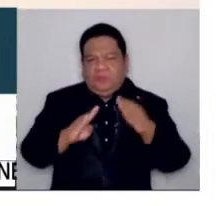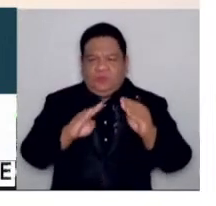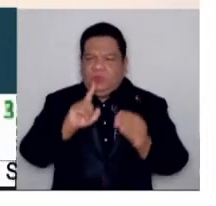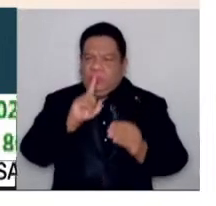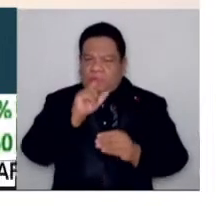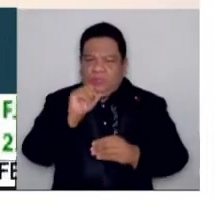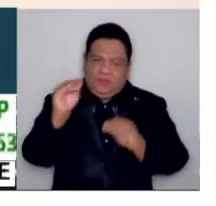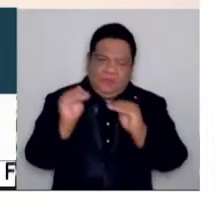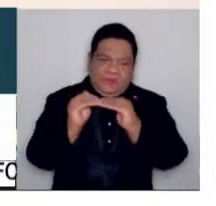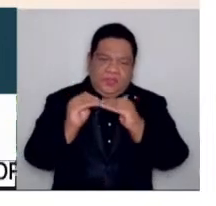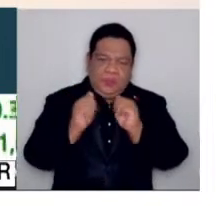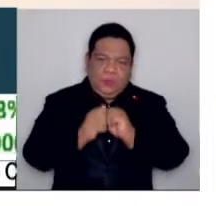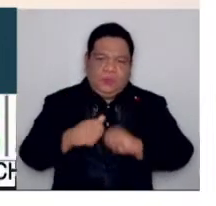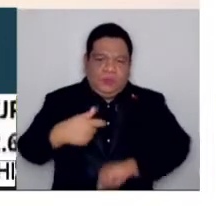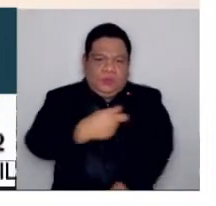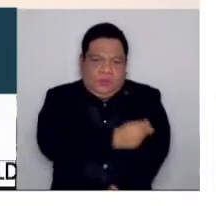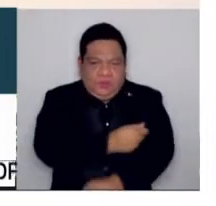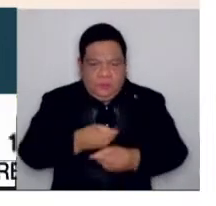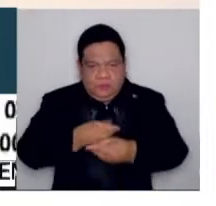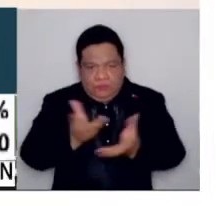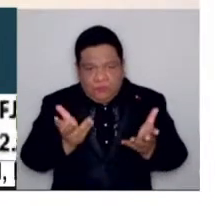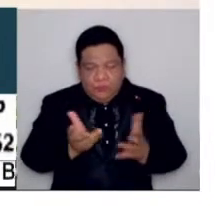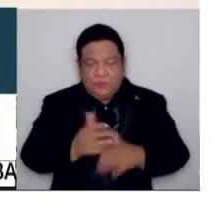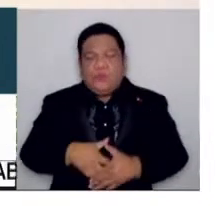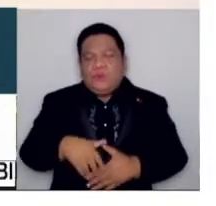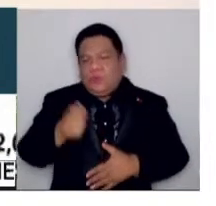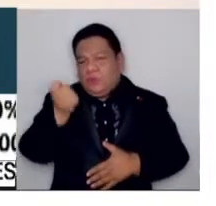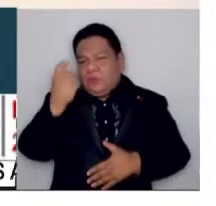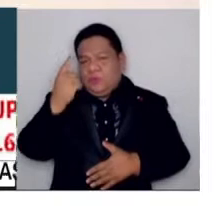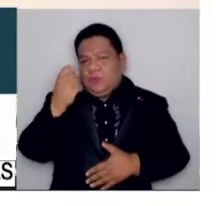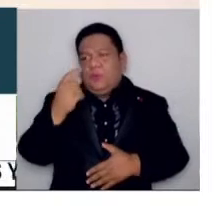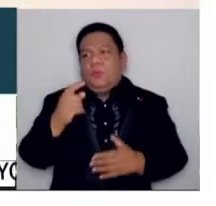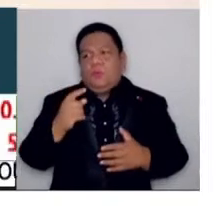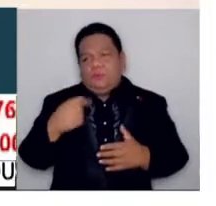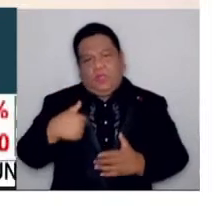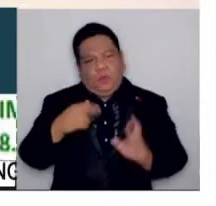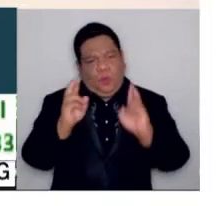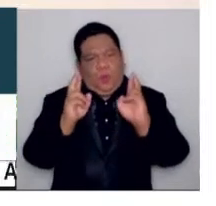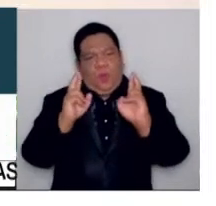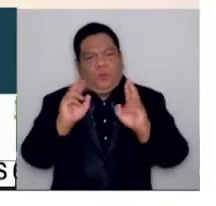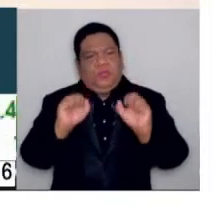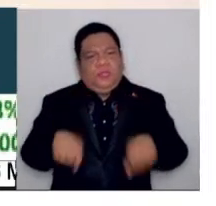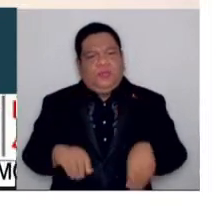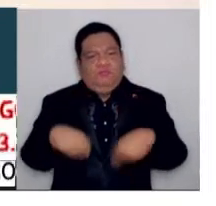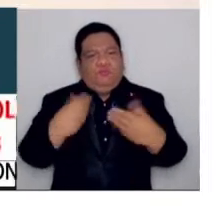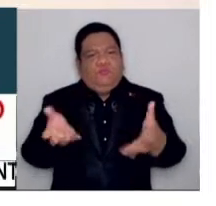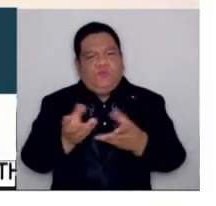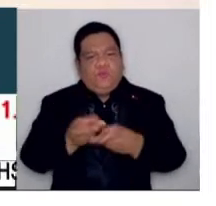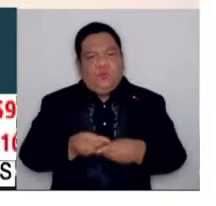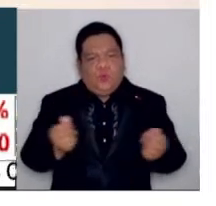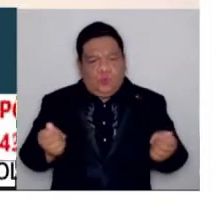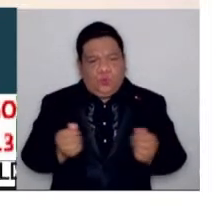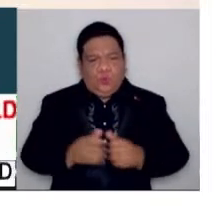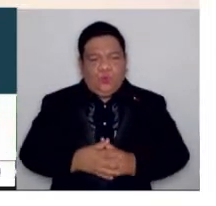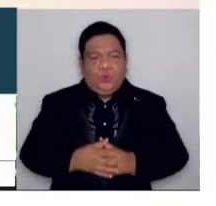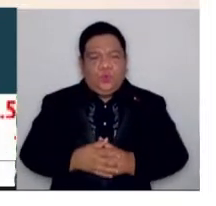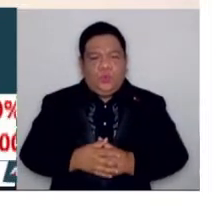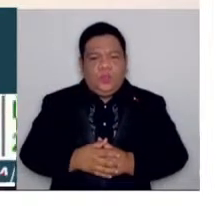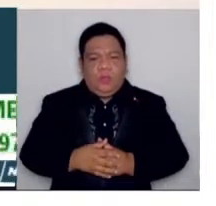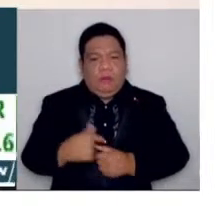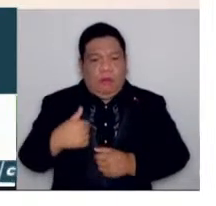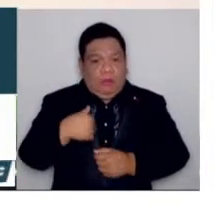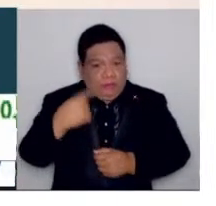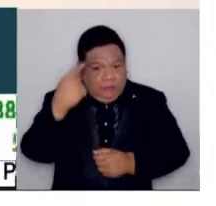that we are seeing. So I hope that we'll be able to really have a solution to this. And I'm thinking that the